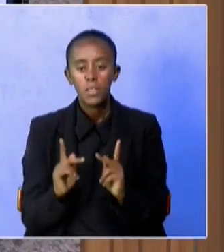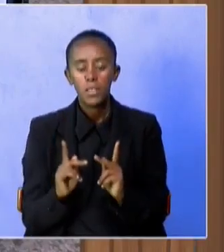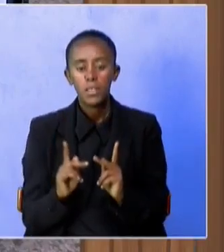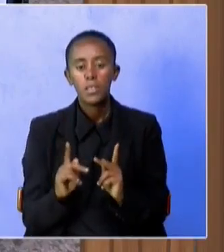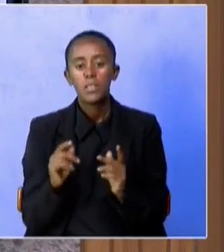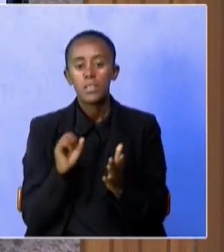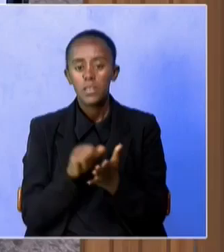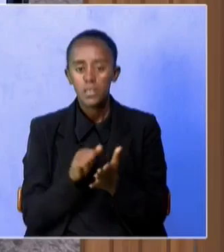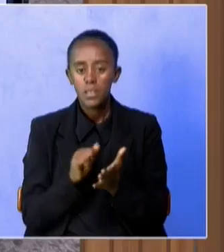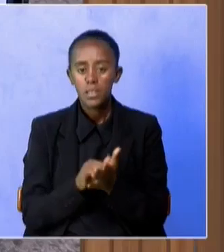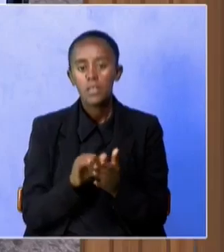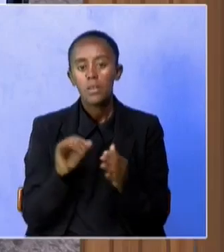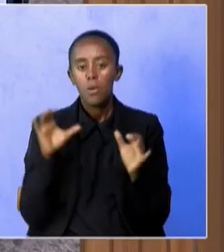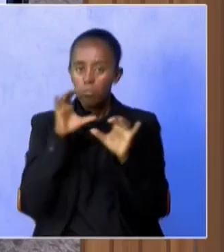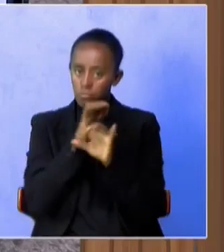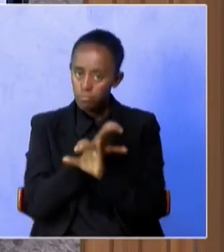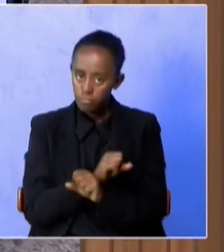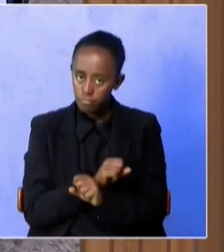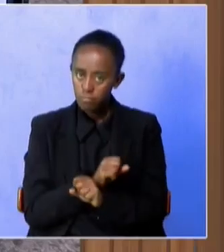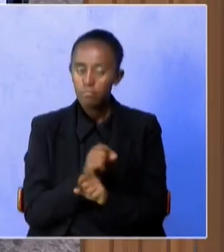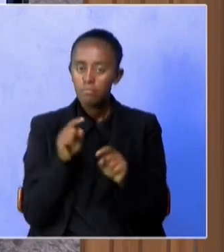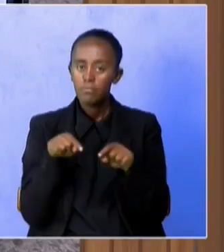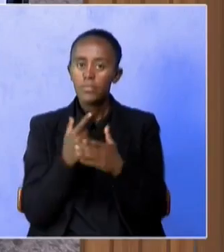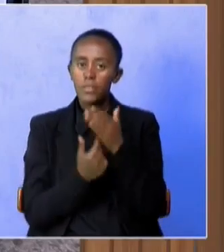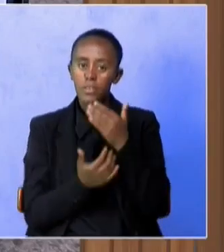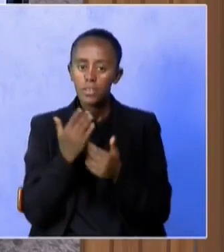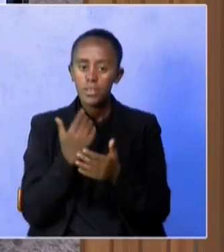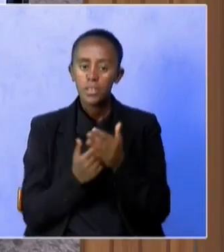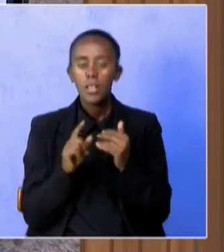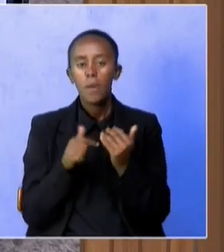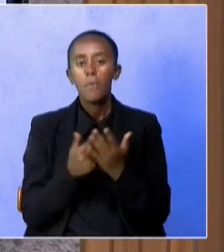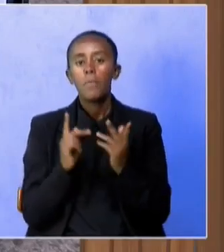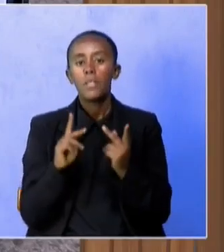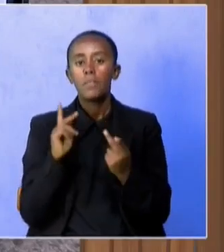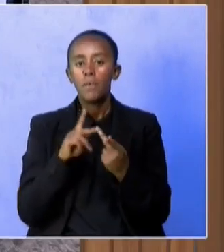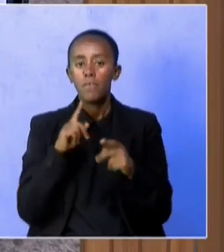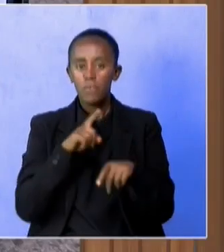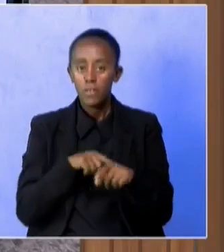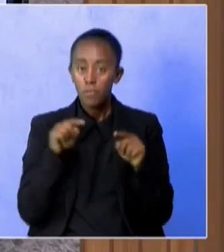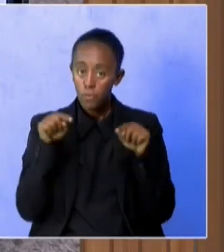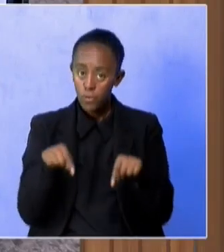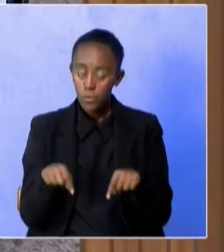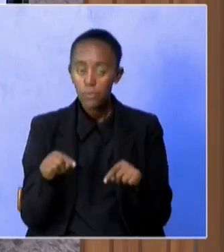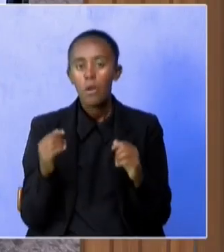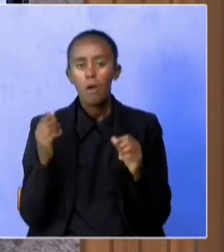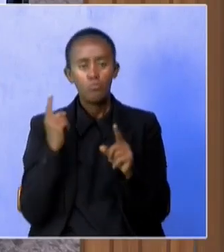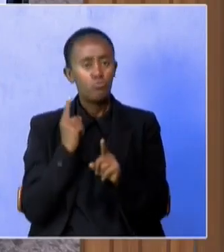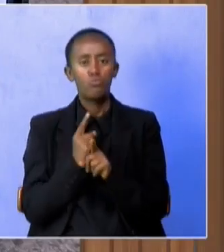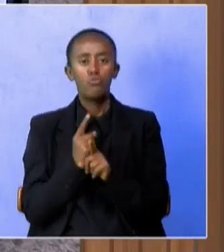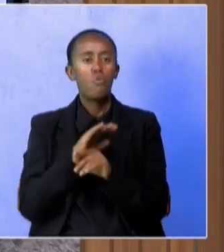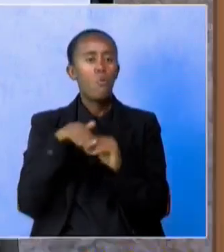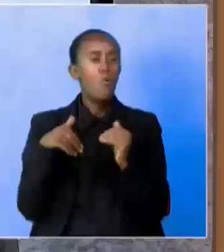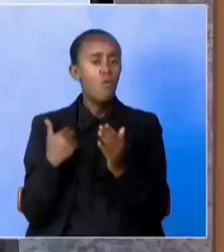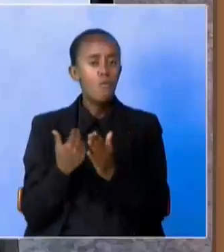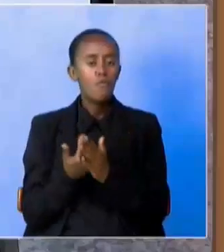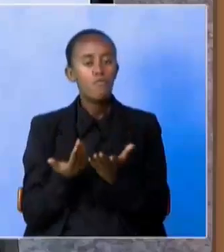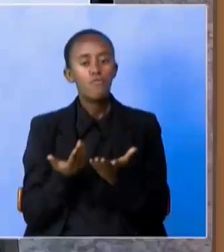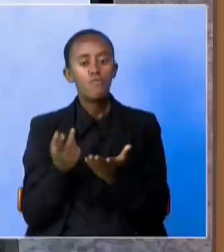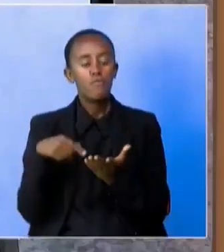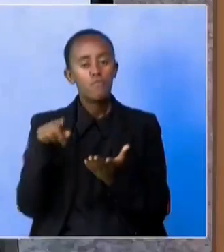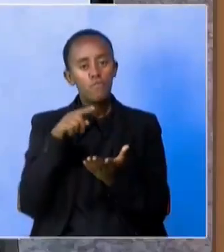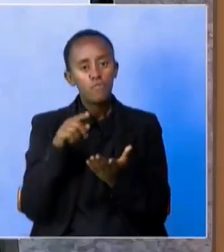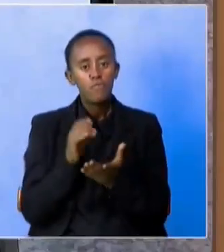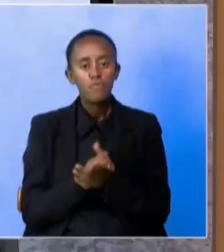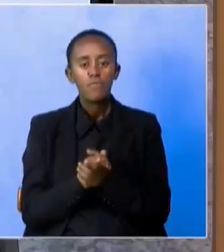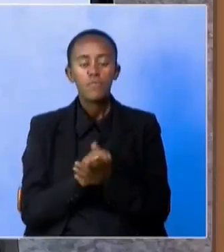can discuss about the present perfect for today. I'm sure all of you have learned a lot of things